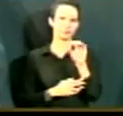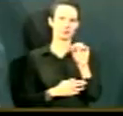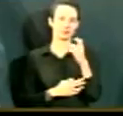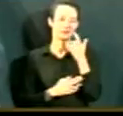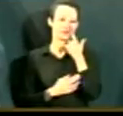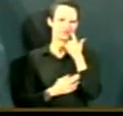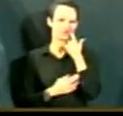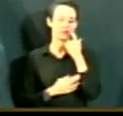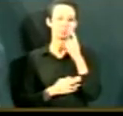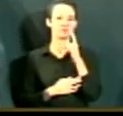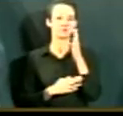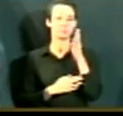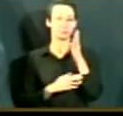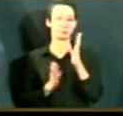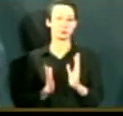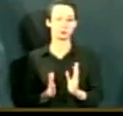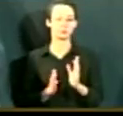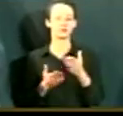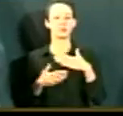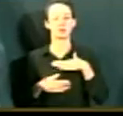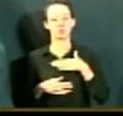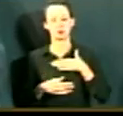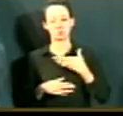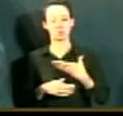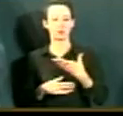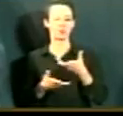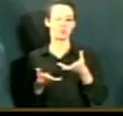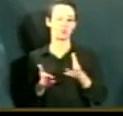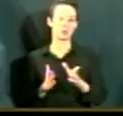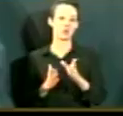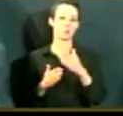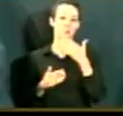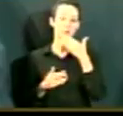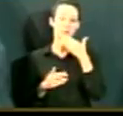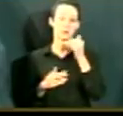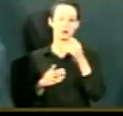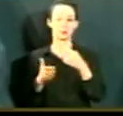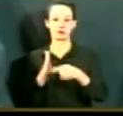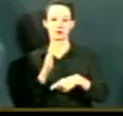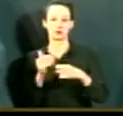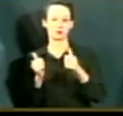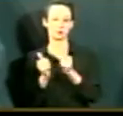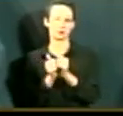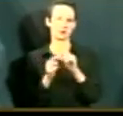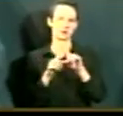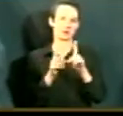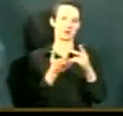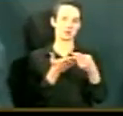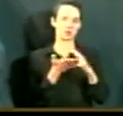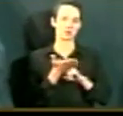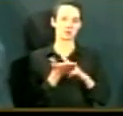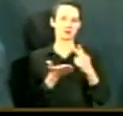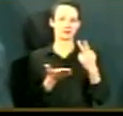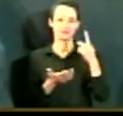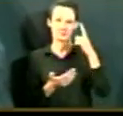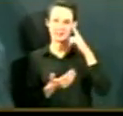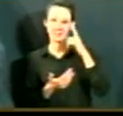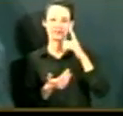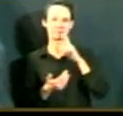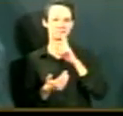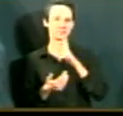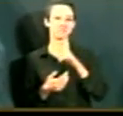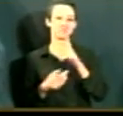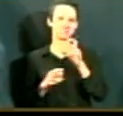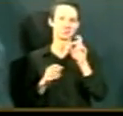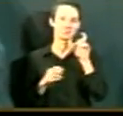us a better price with a different contract. So I think that we certainly need to